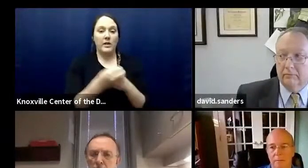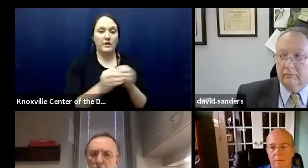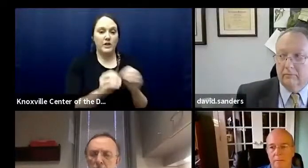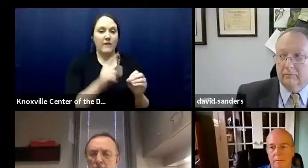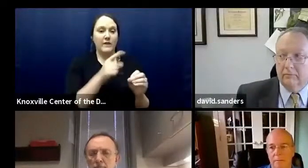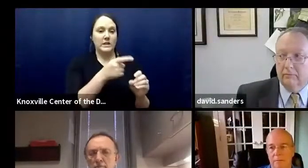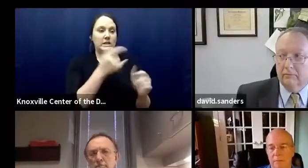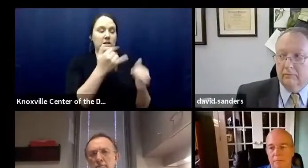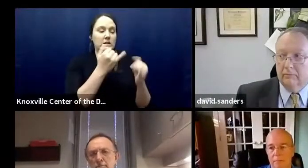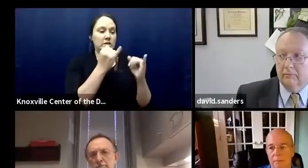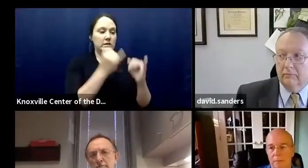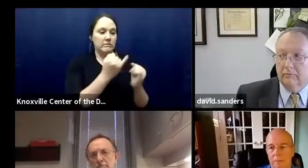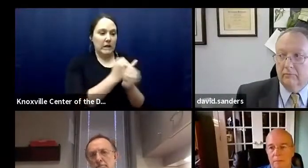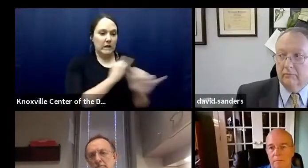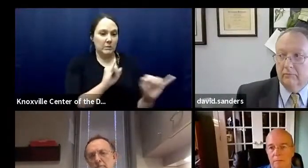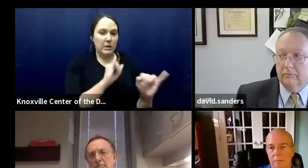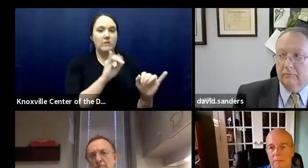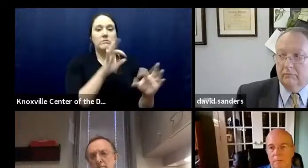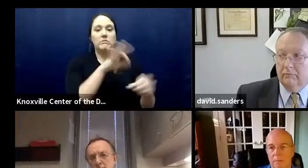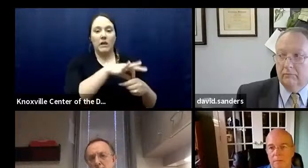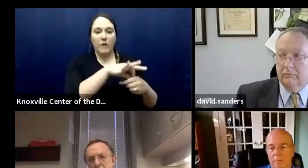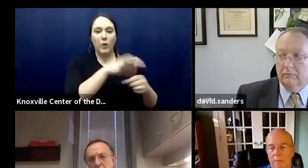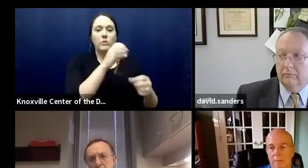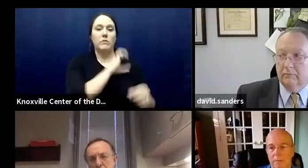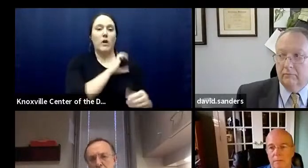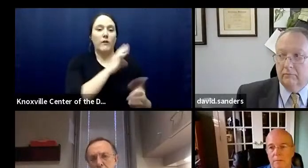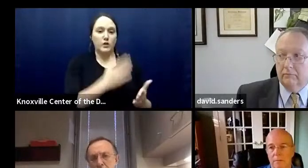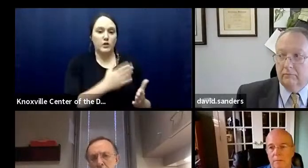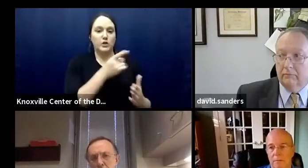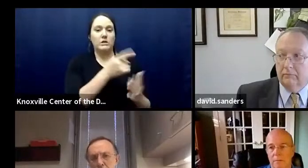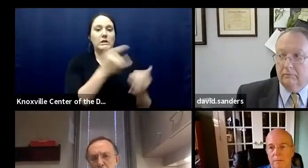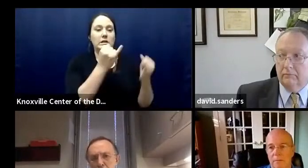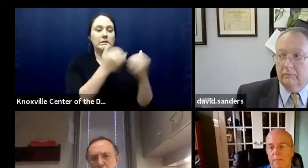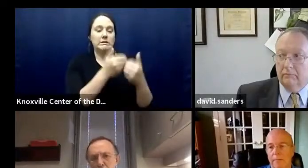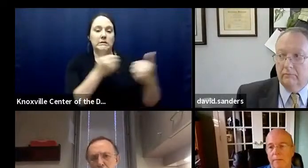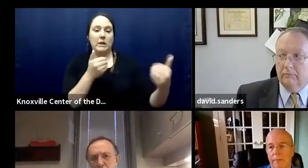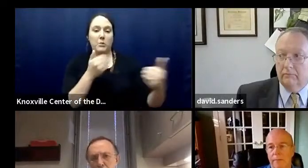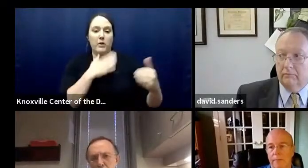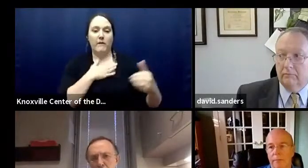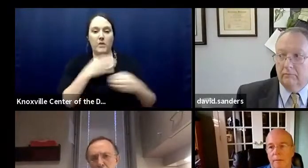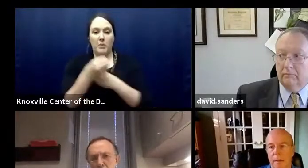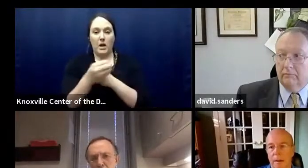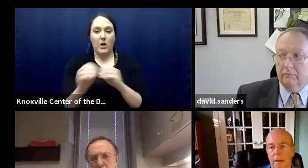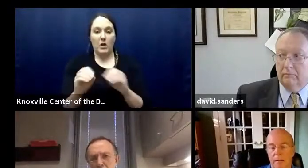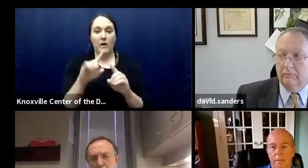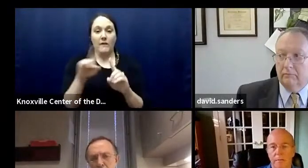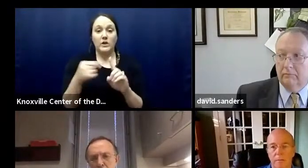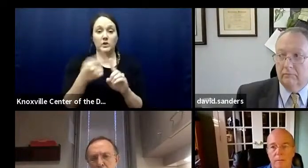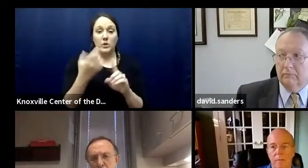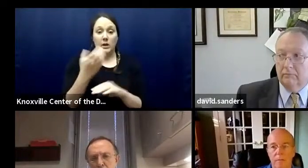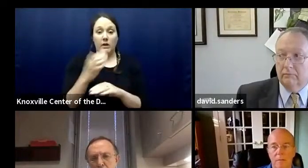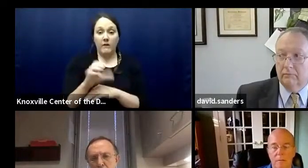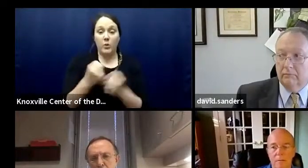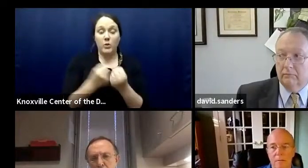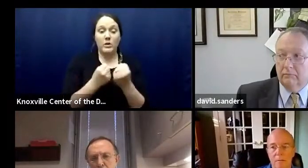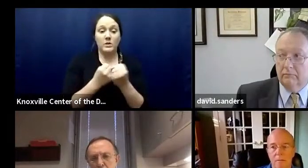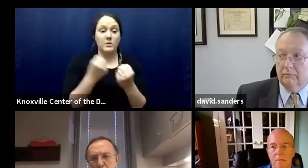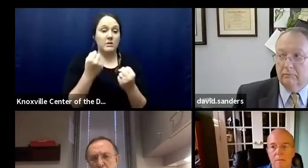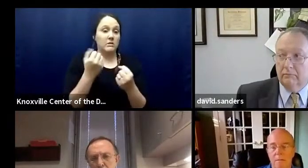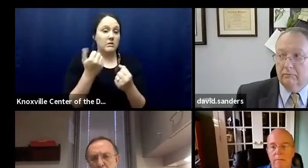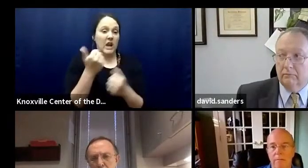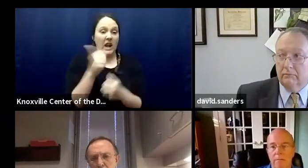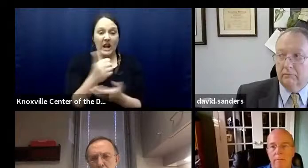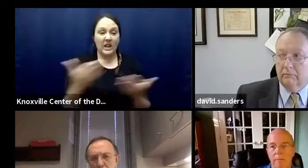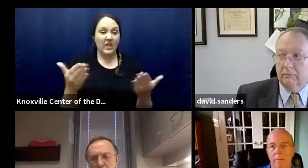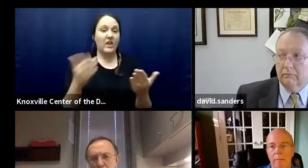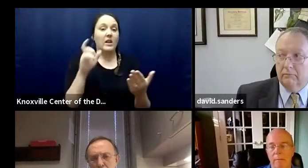elected officer. So he is independent of my office. So when it comes to enforcement matters for anything, you'd actually have